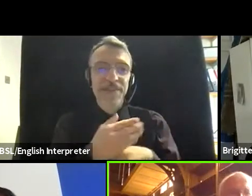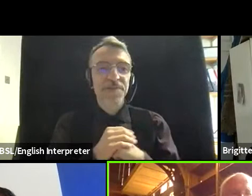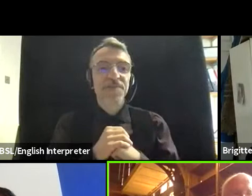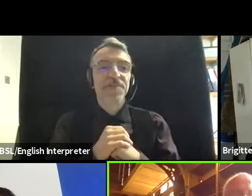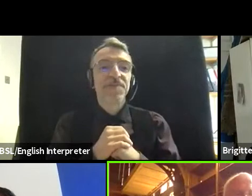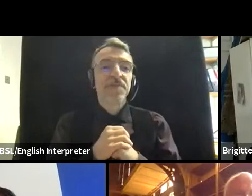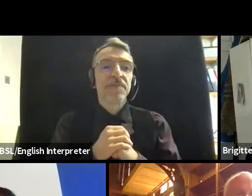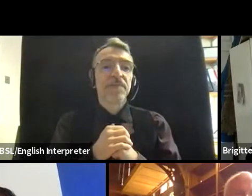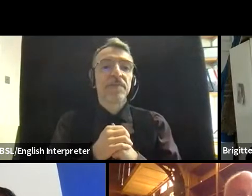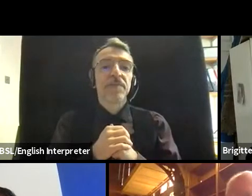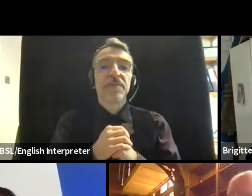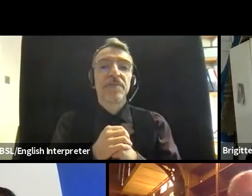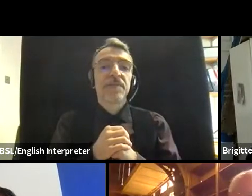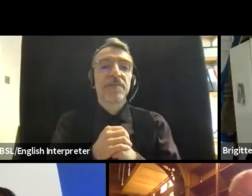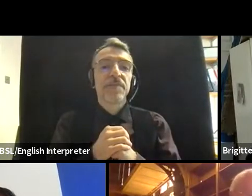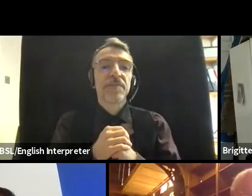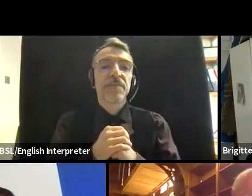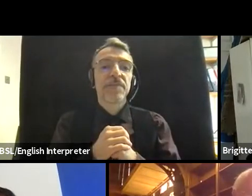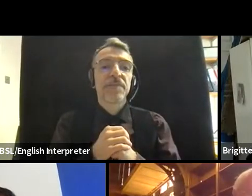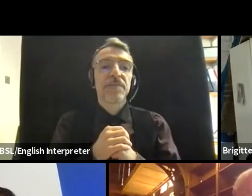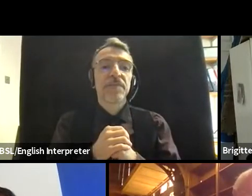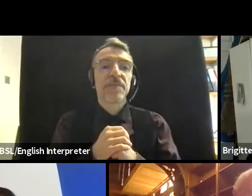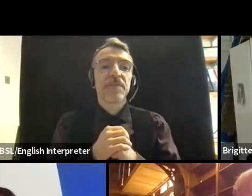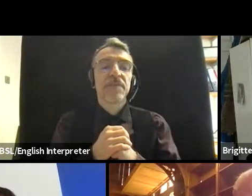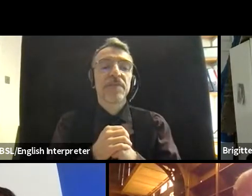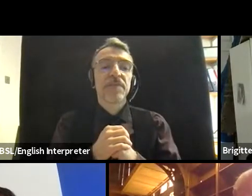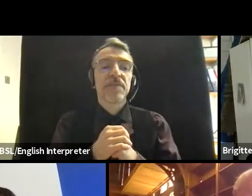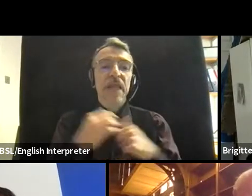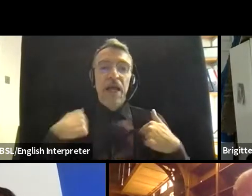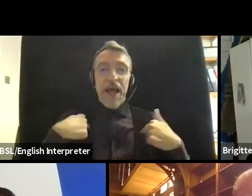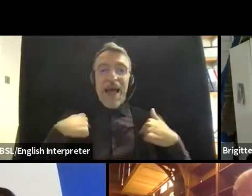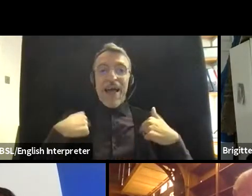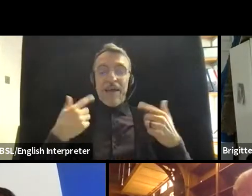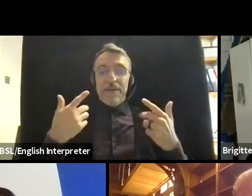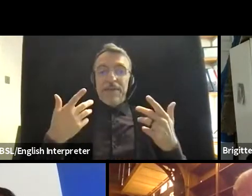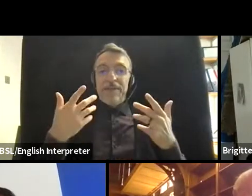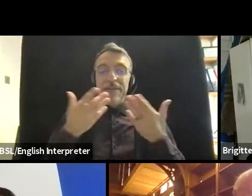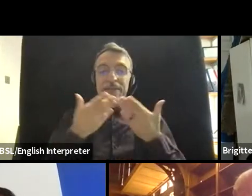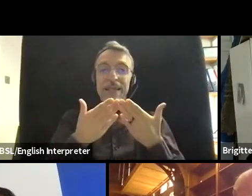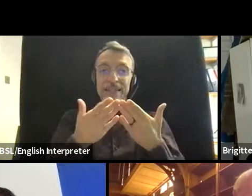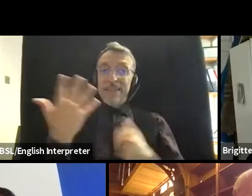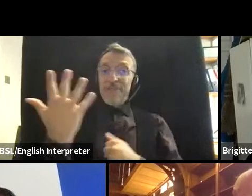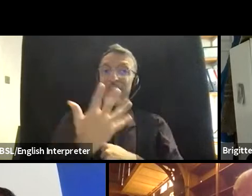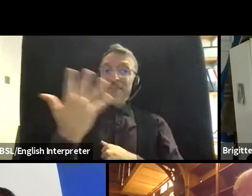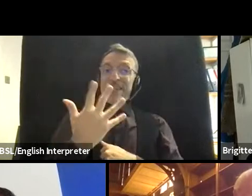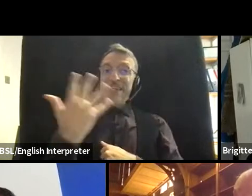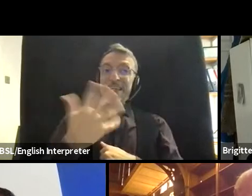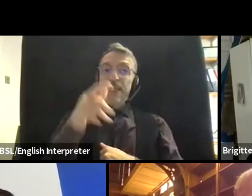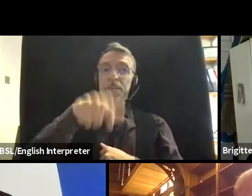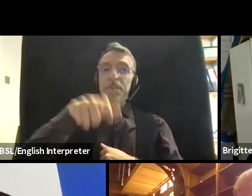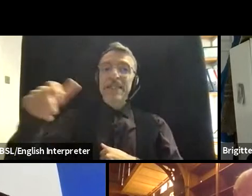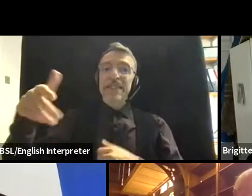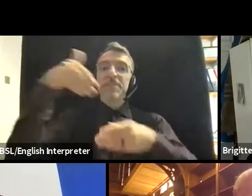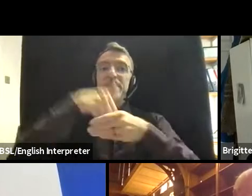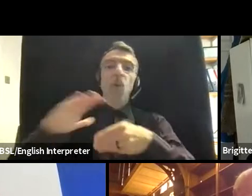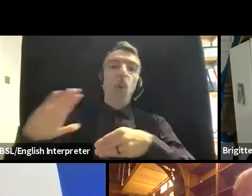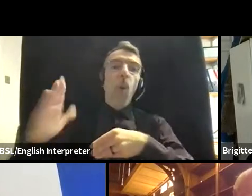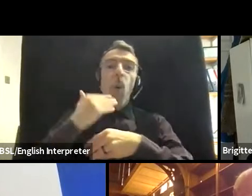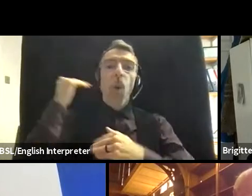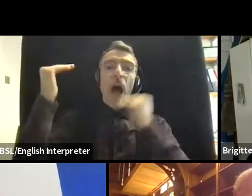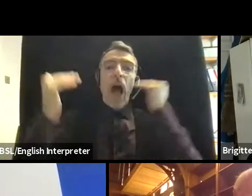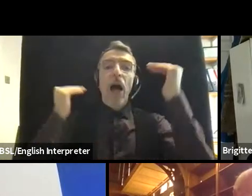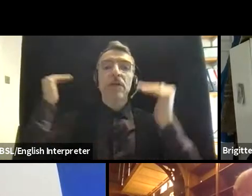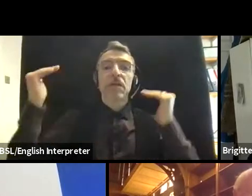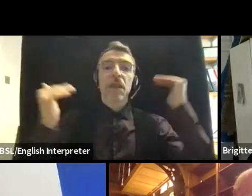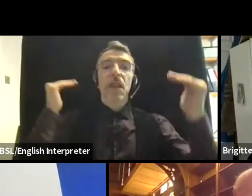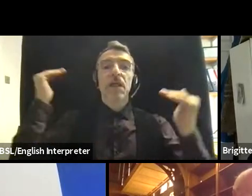you. Thank you. Yes, so for our study, so we had 15 participants and they were all adults, and we didn't